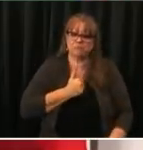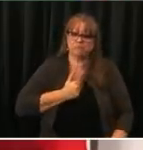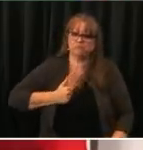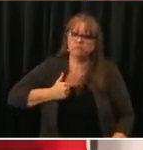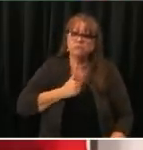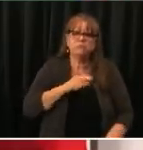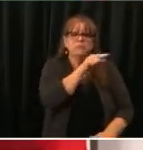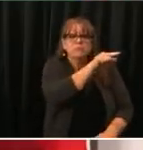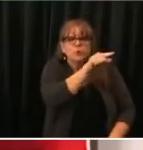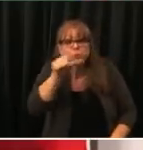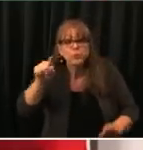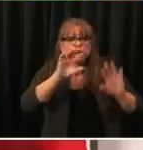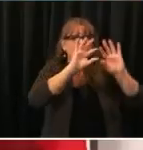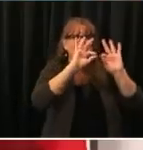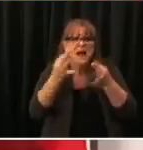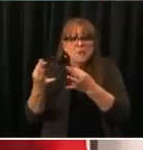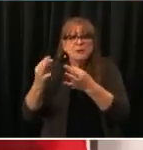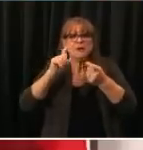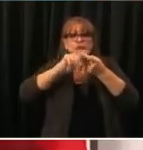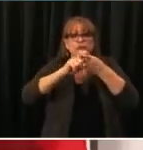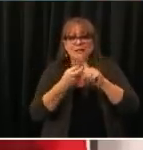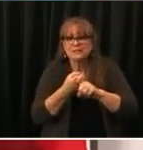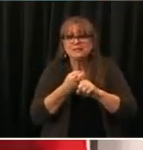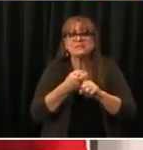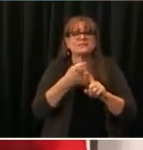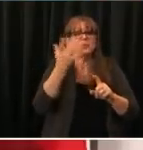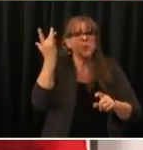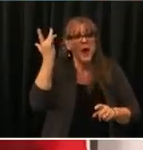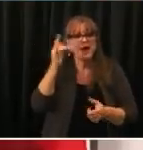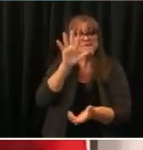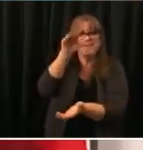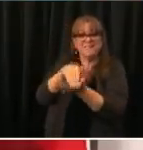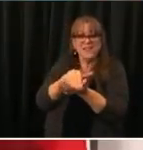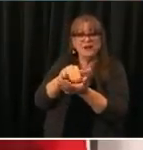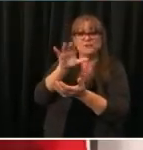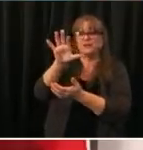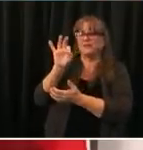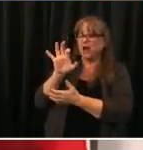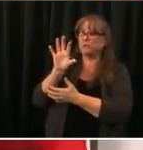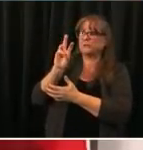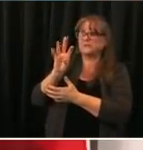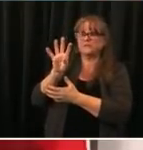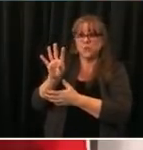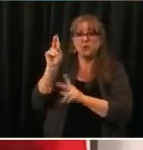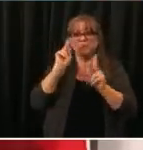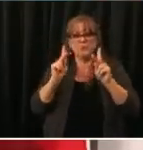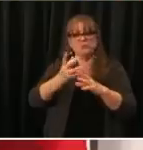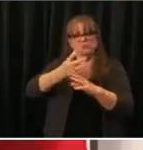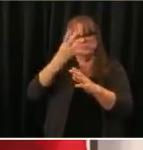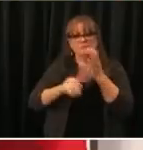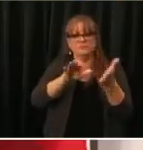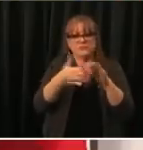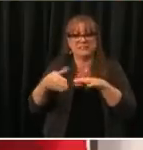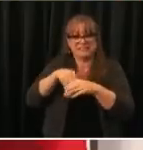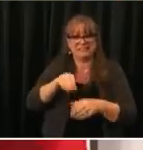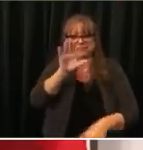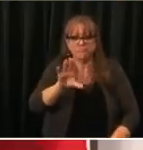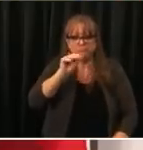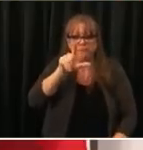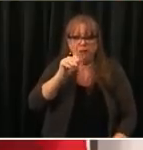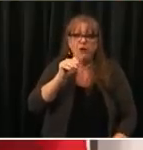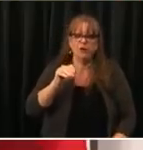the 5,594 Coloradans who've died with COVID, 4,892